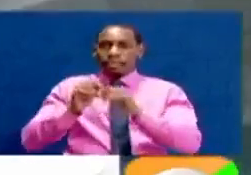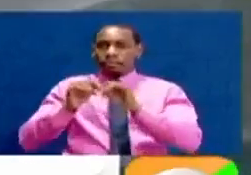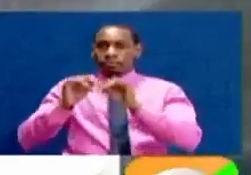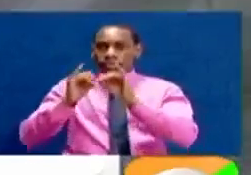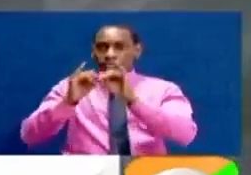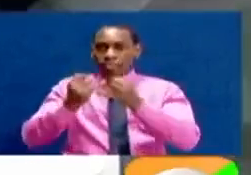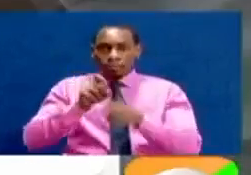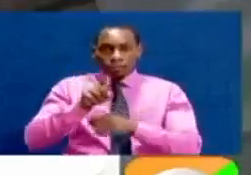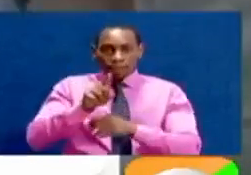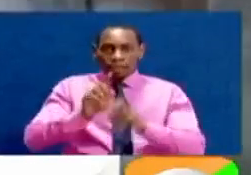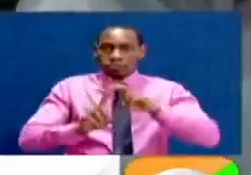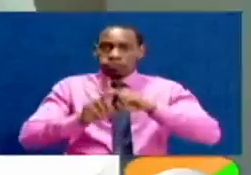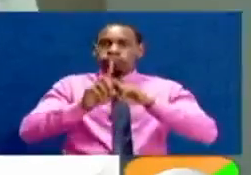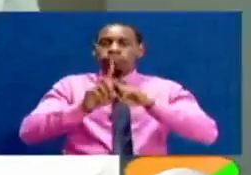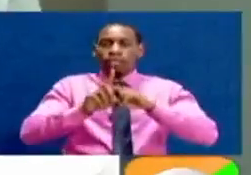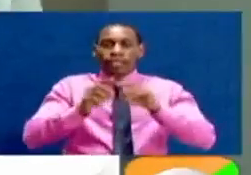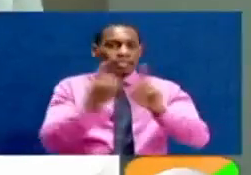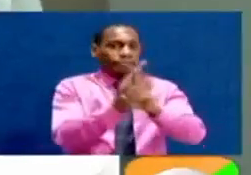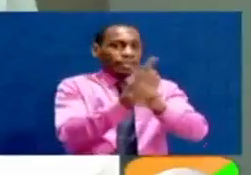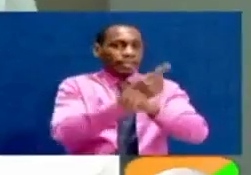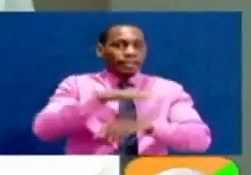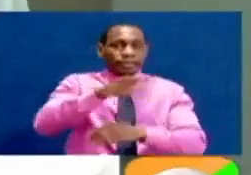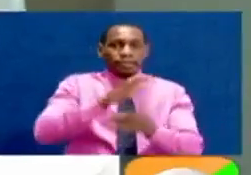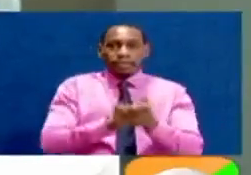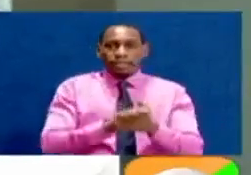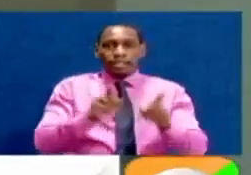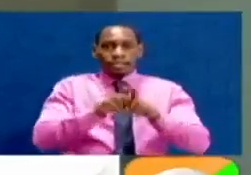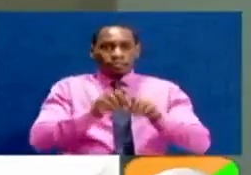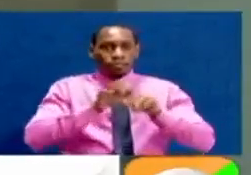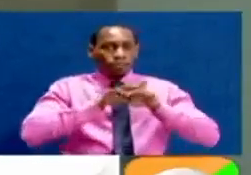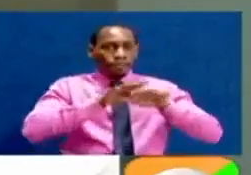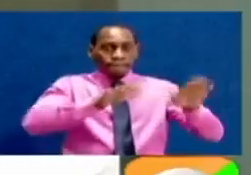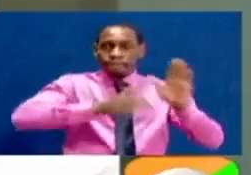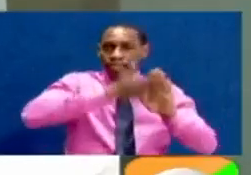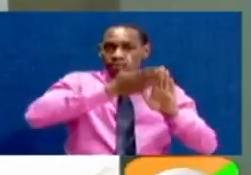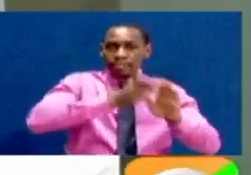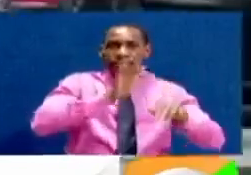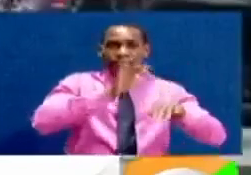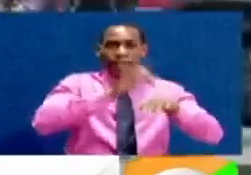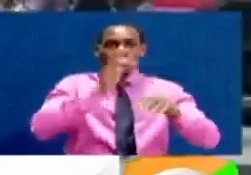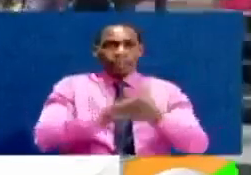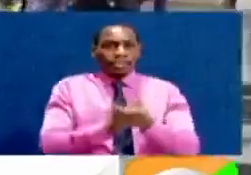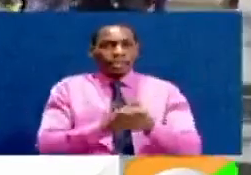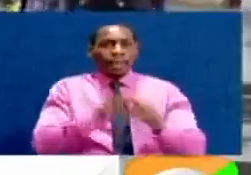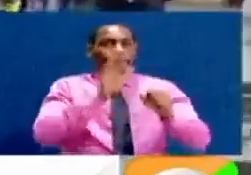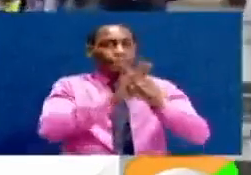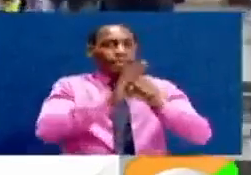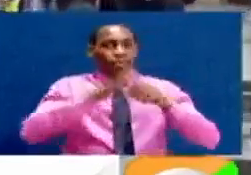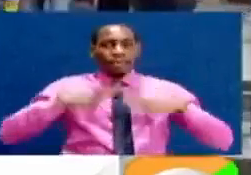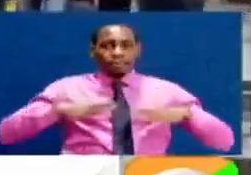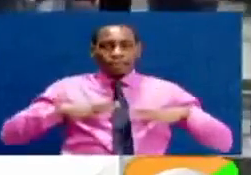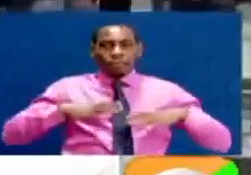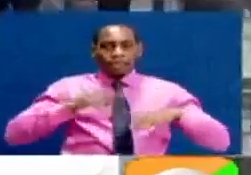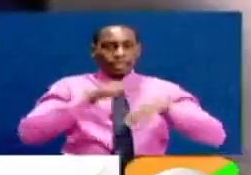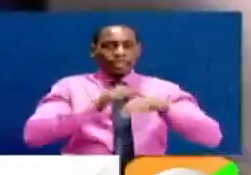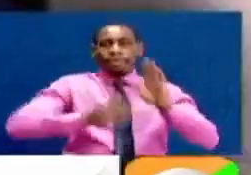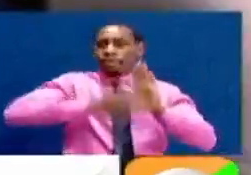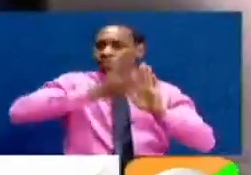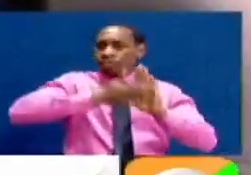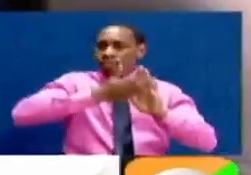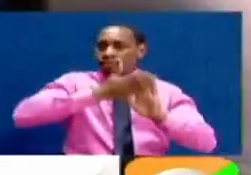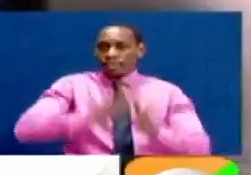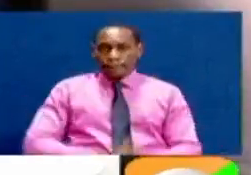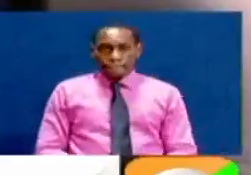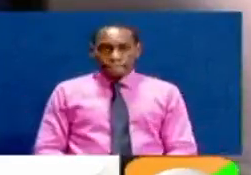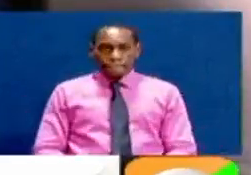new strain came into the new regions, it took over rapidly and affected far more people in much less time.